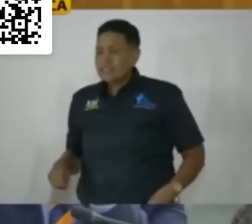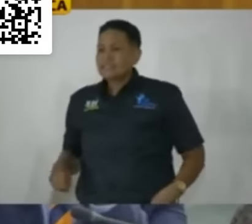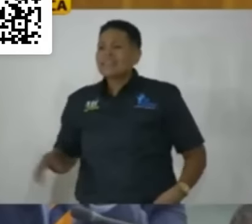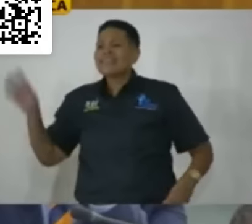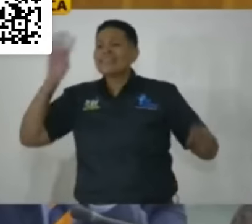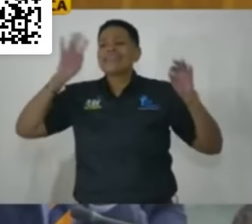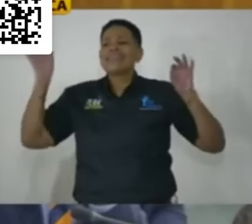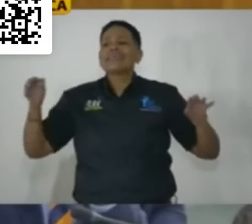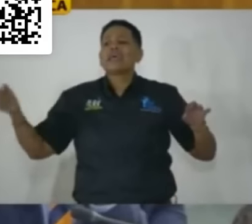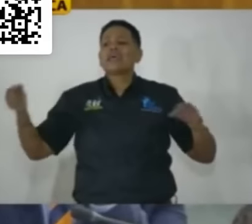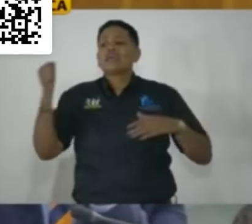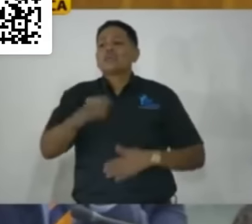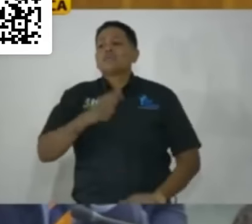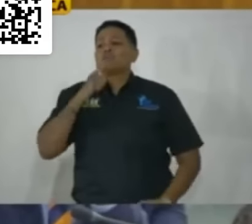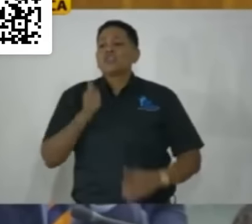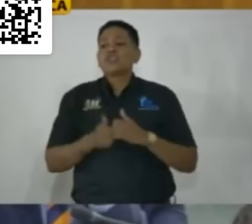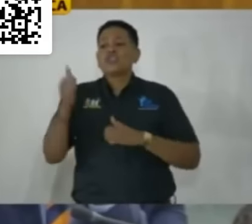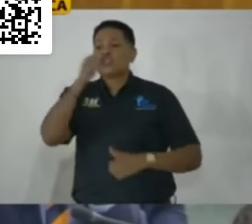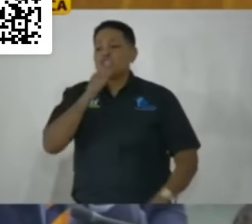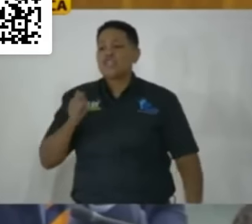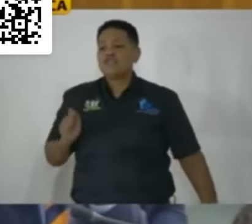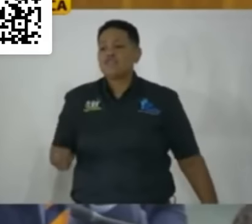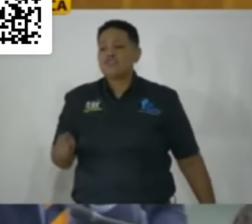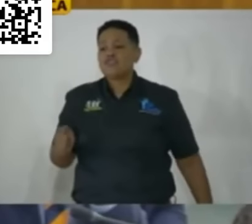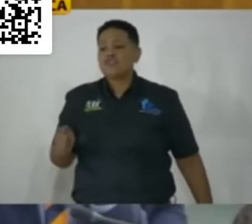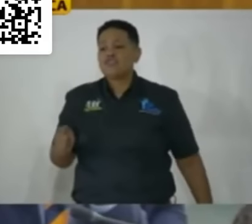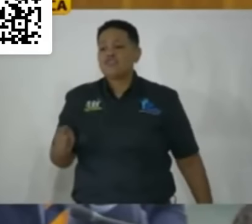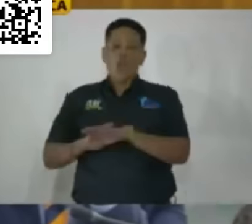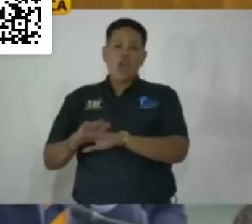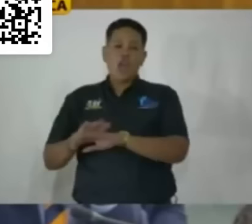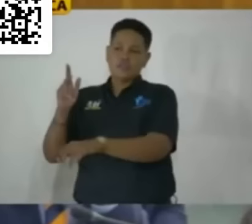decided to put the Chief Justice on probation.